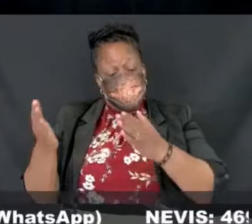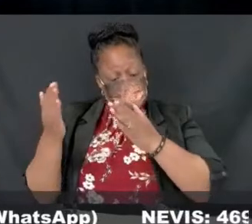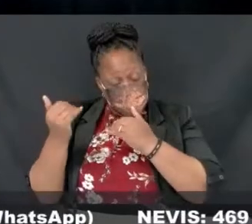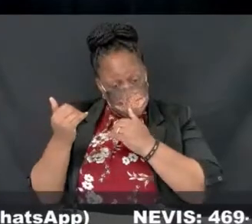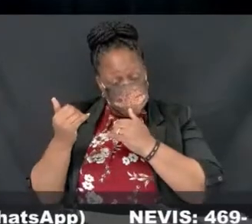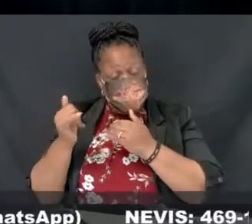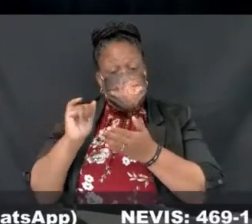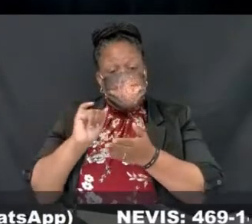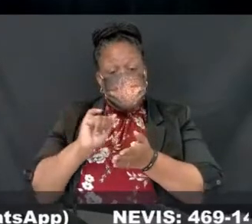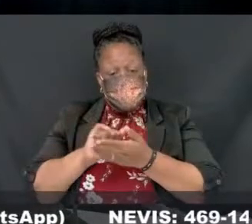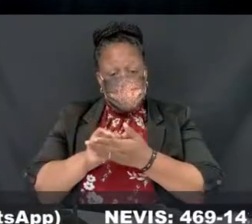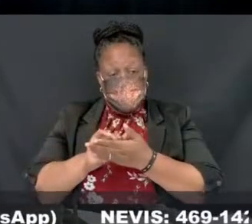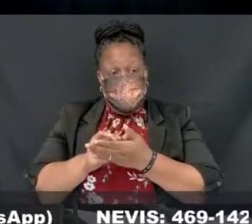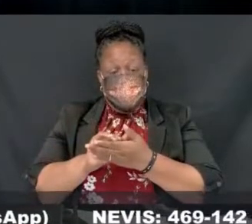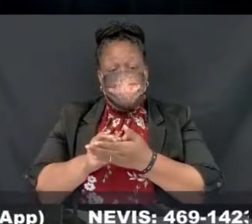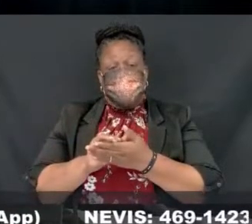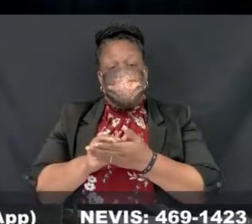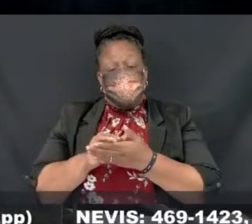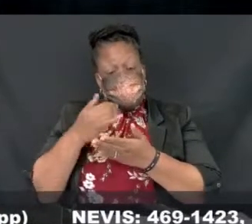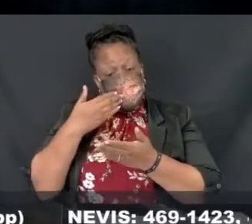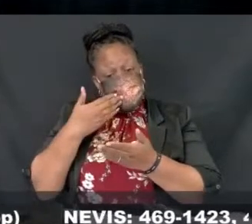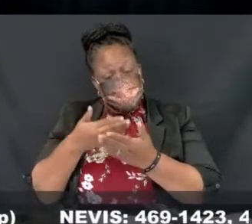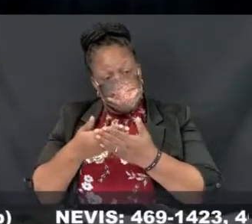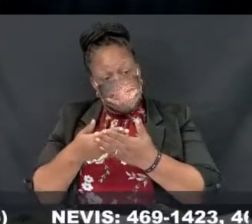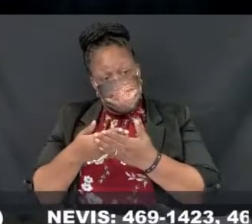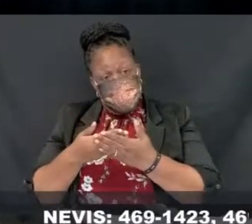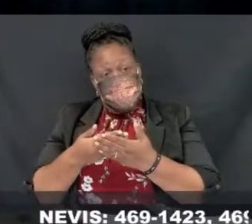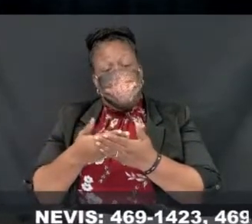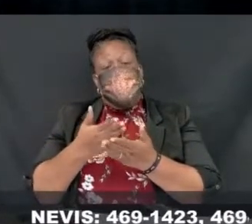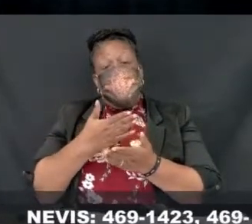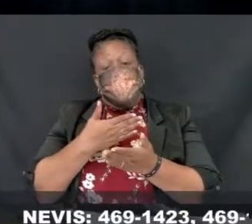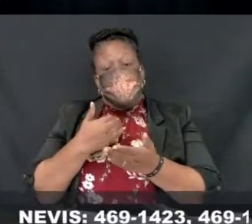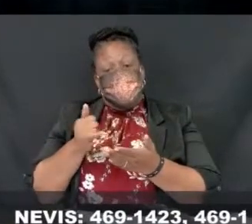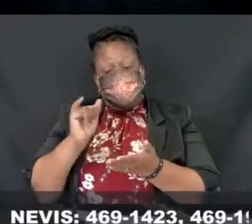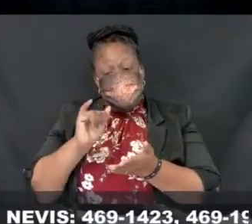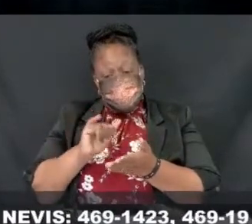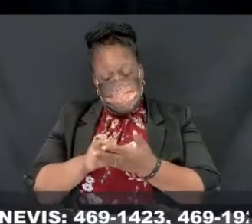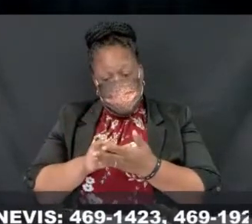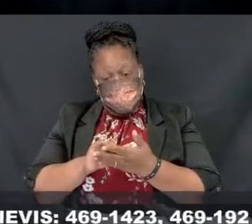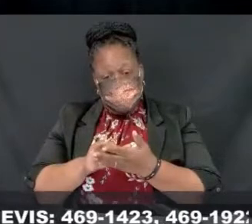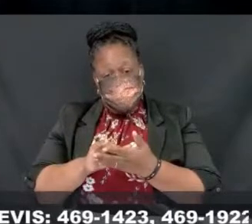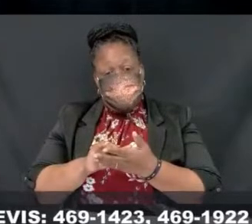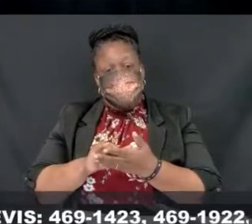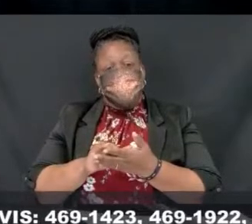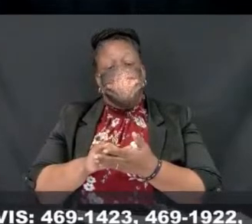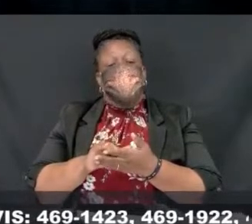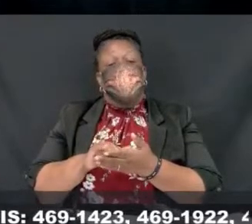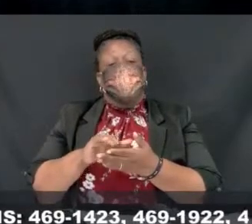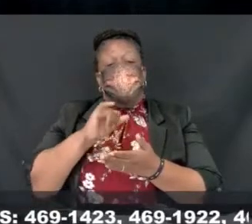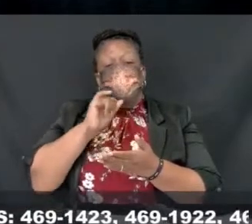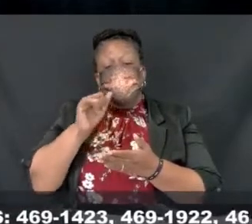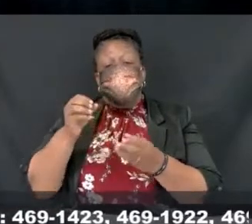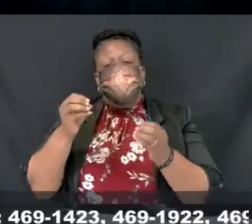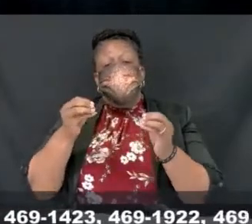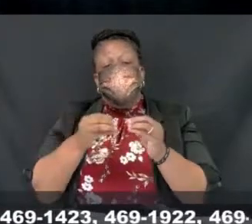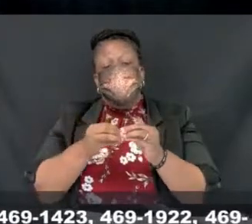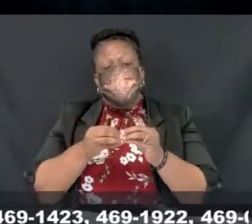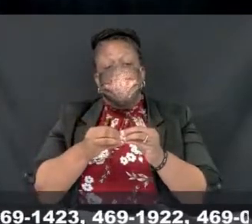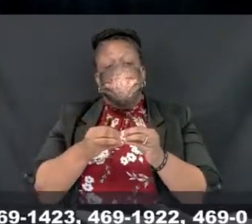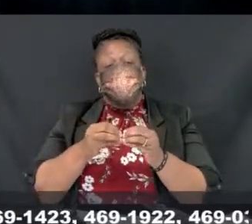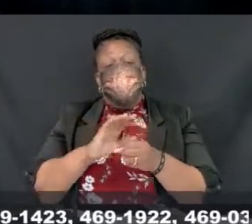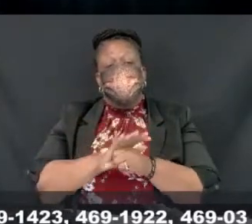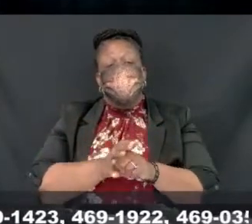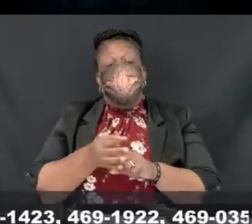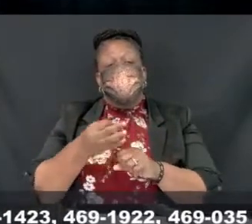a success as we demonstrate to the world that we are ready to return to that sense of